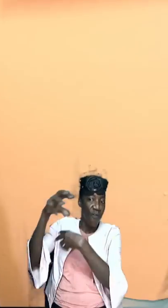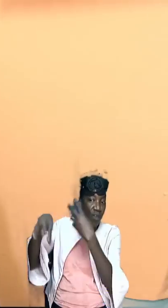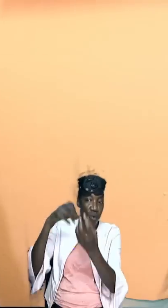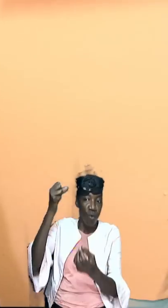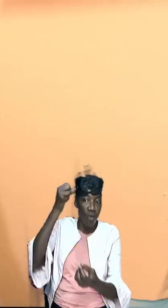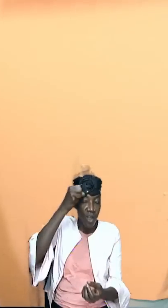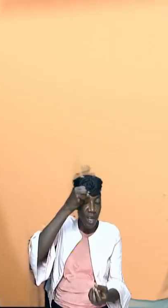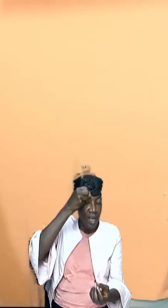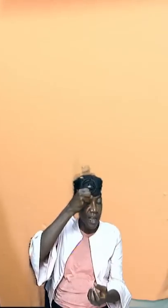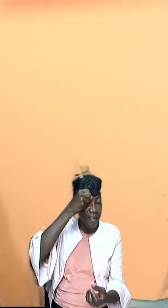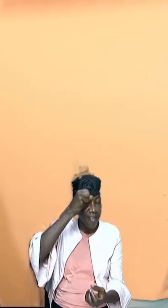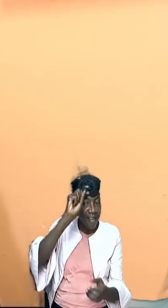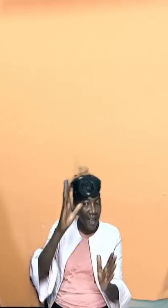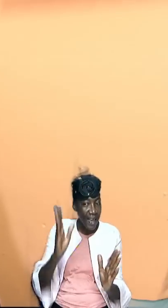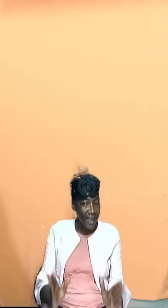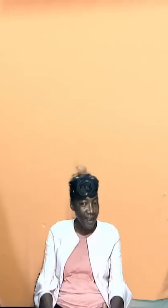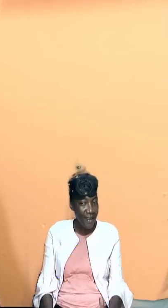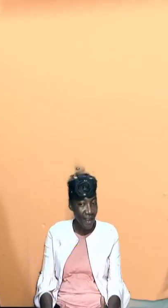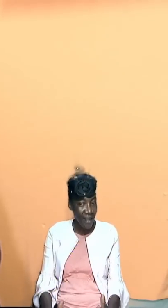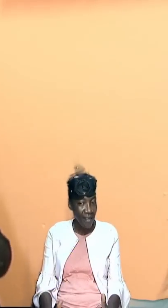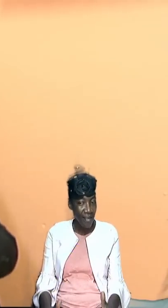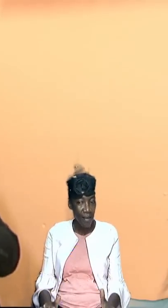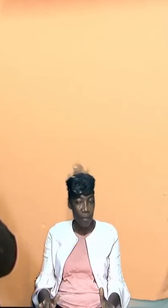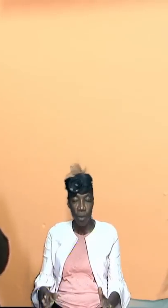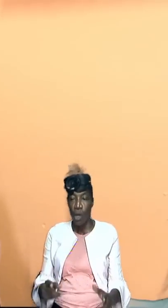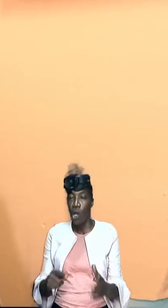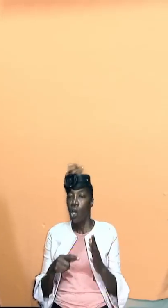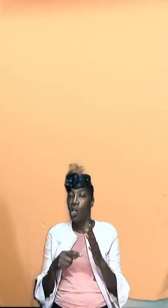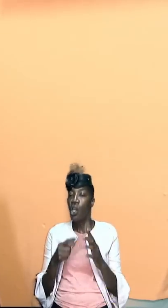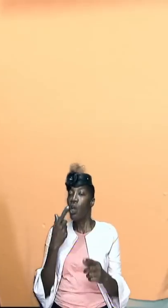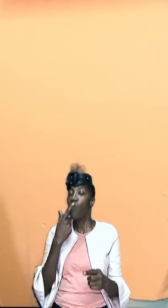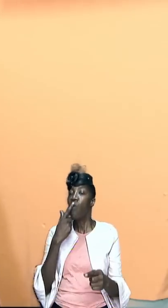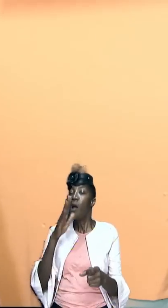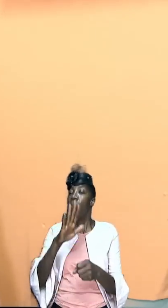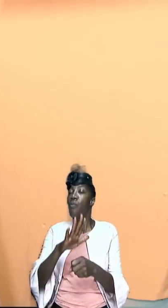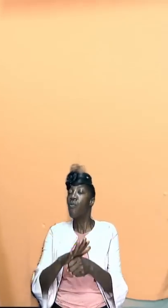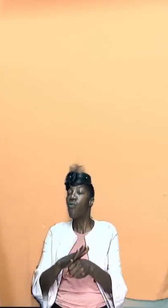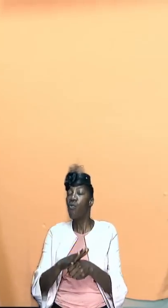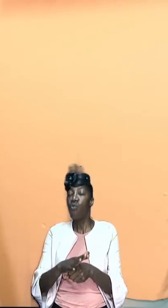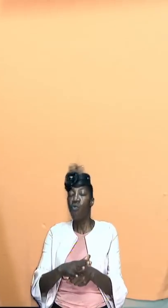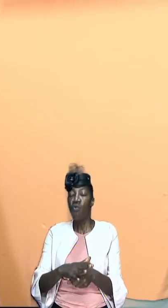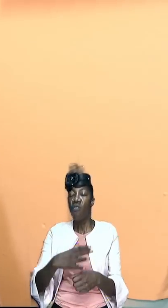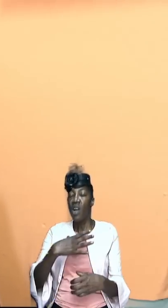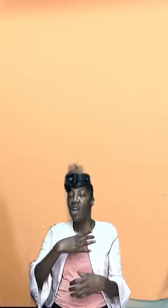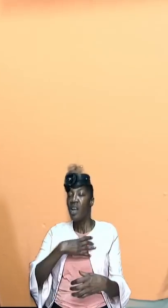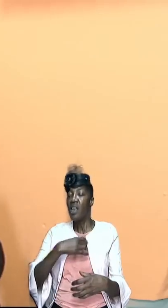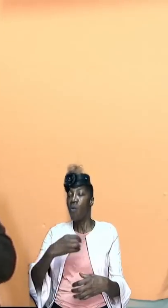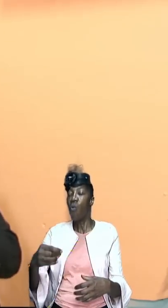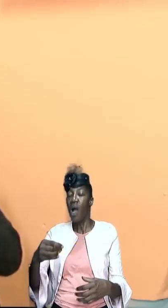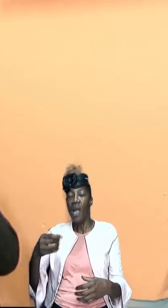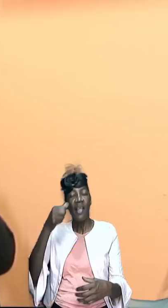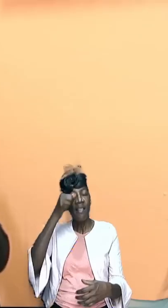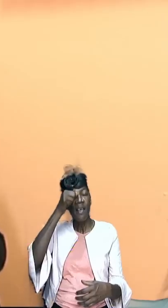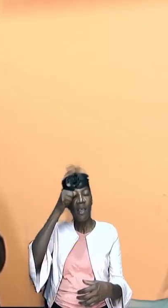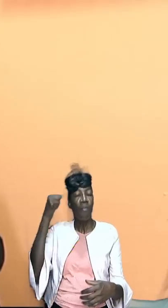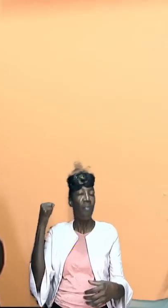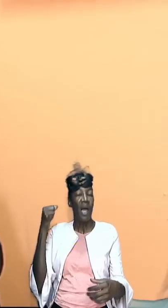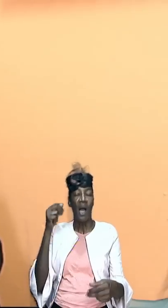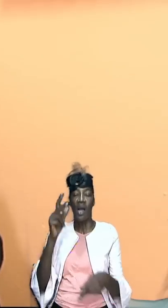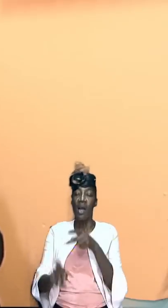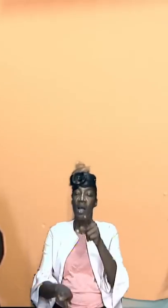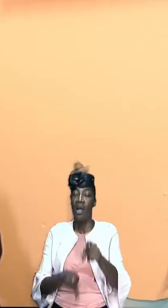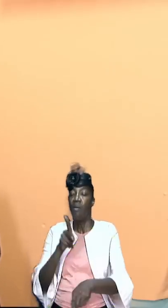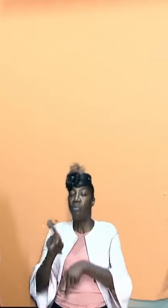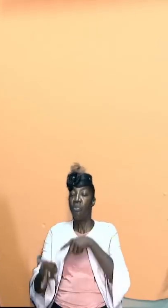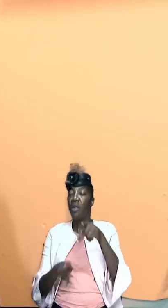to show that the white race evolves differently from the black race, and the black race came from ape.